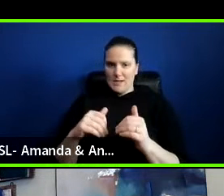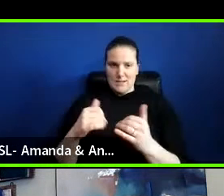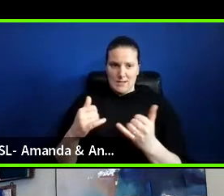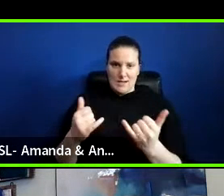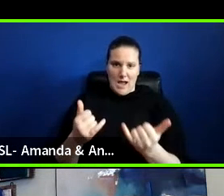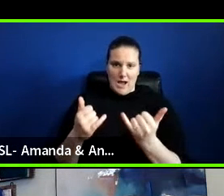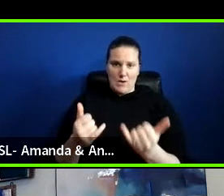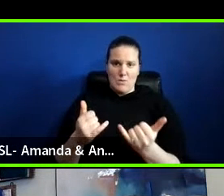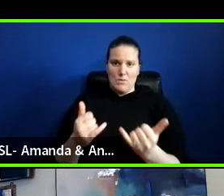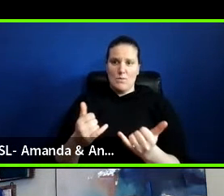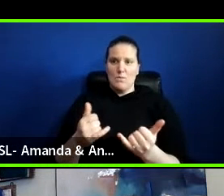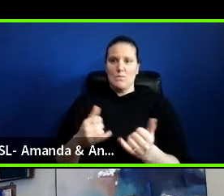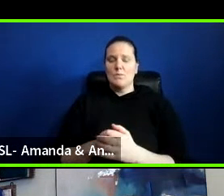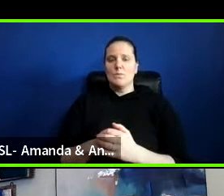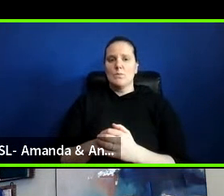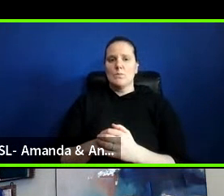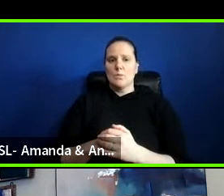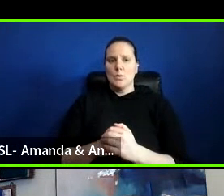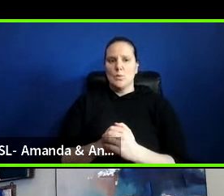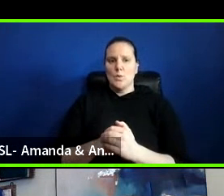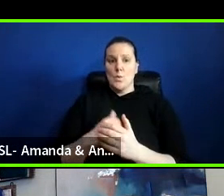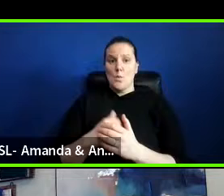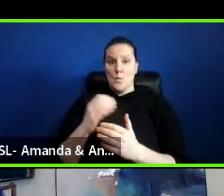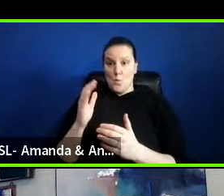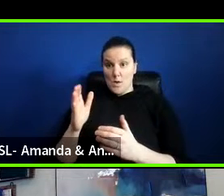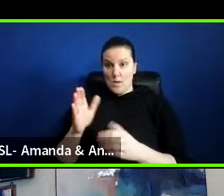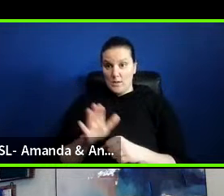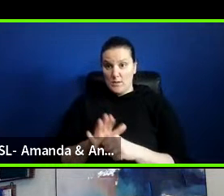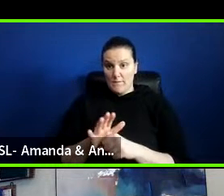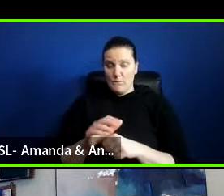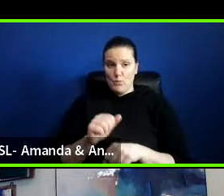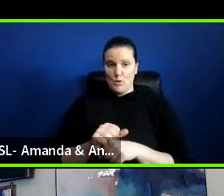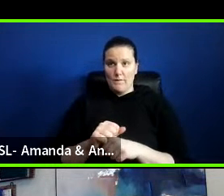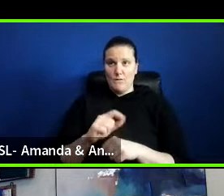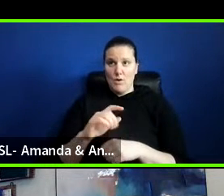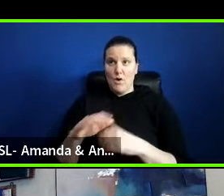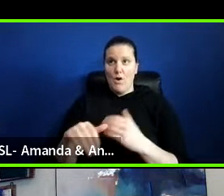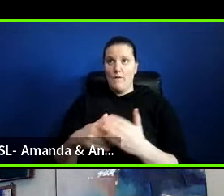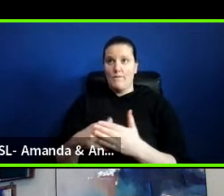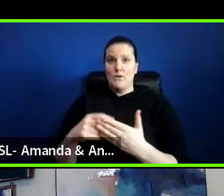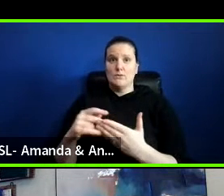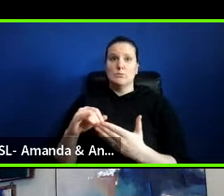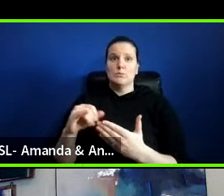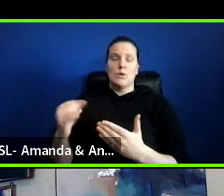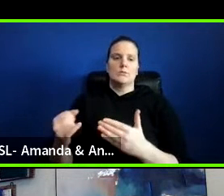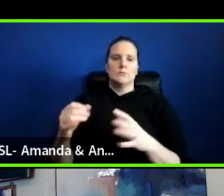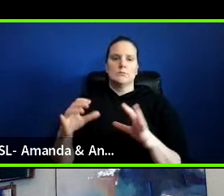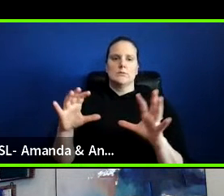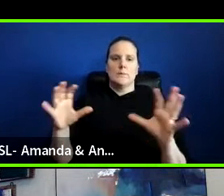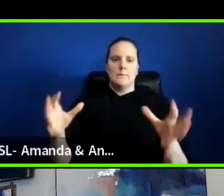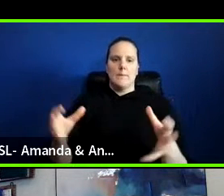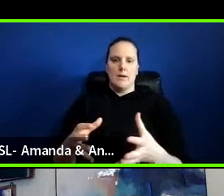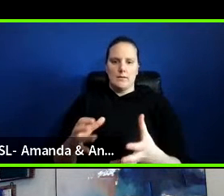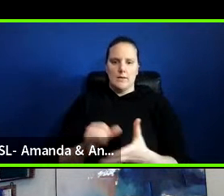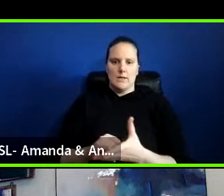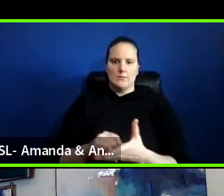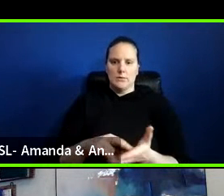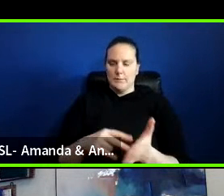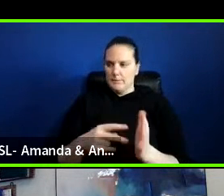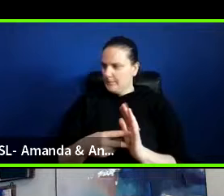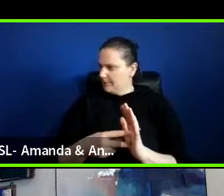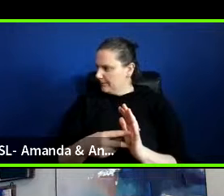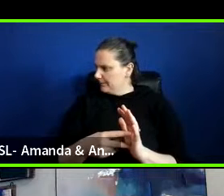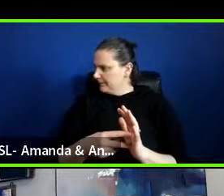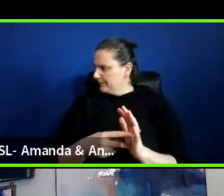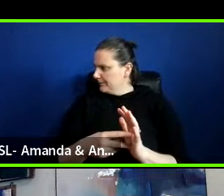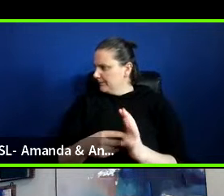now. And so will there be enough workers for all of those projects combined is what I'm trying to get at.